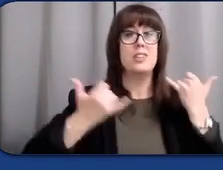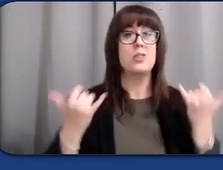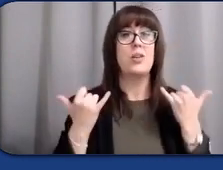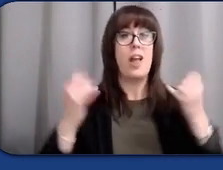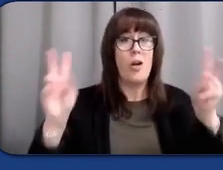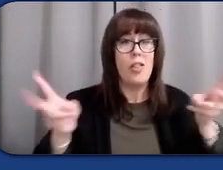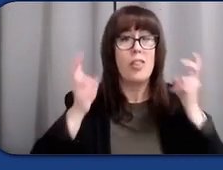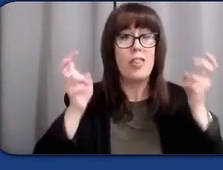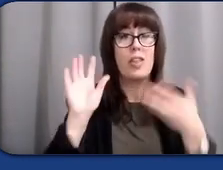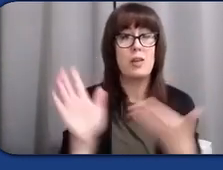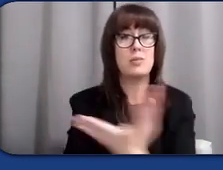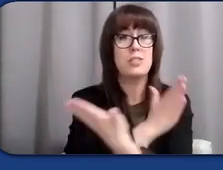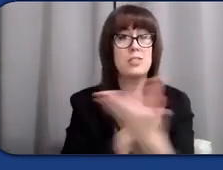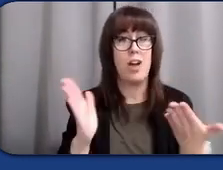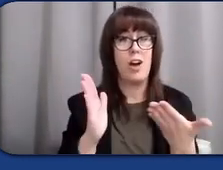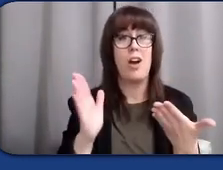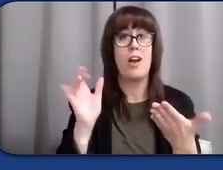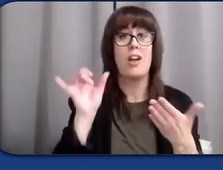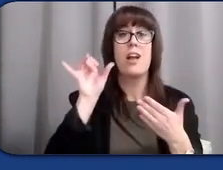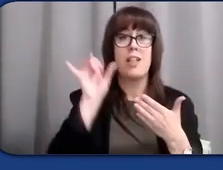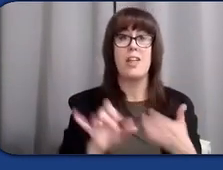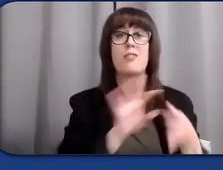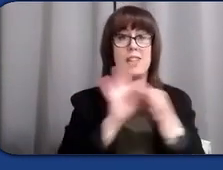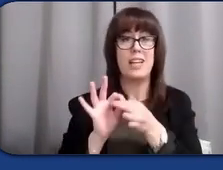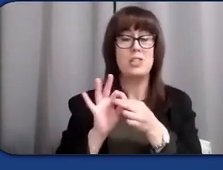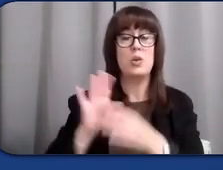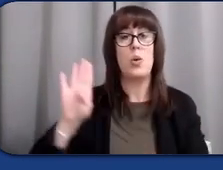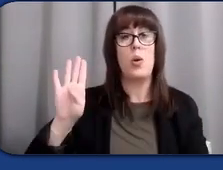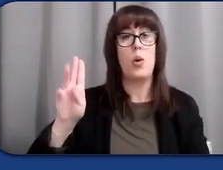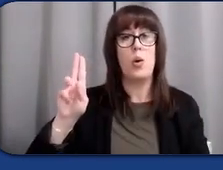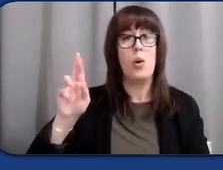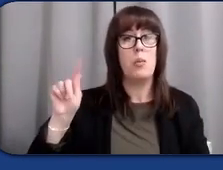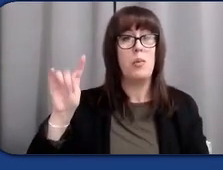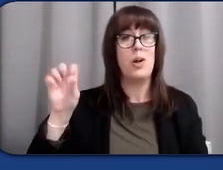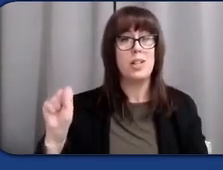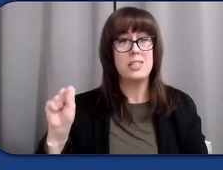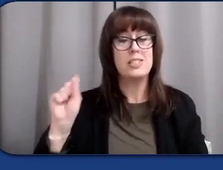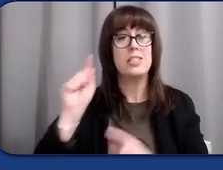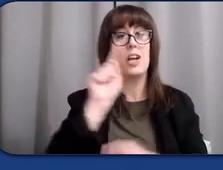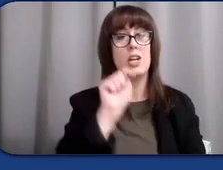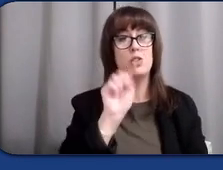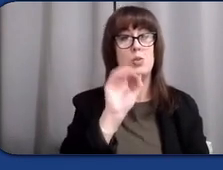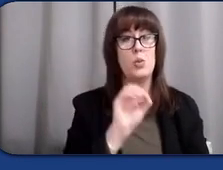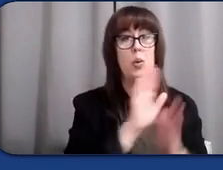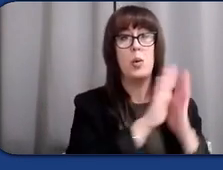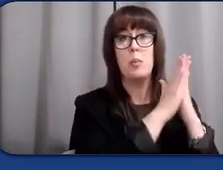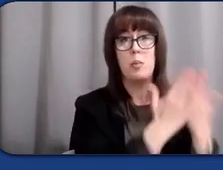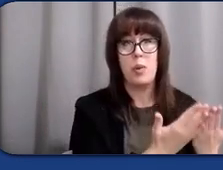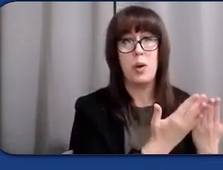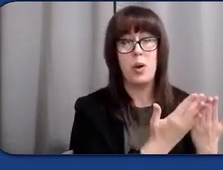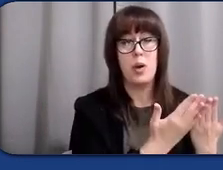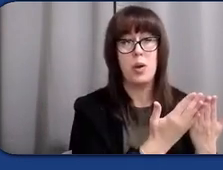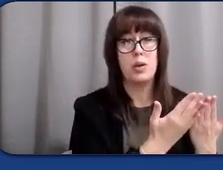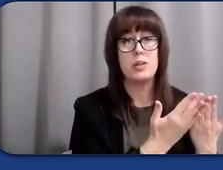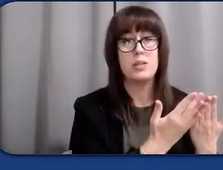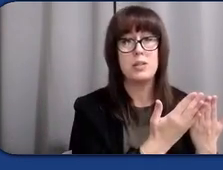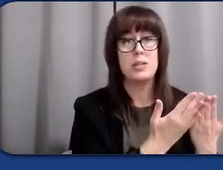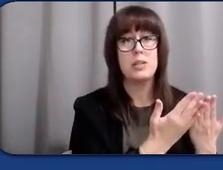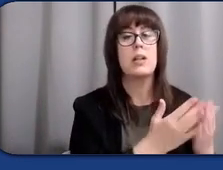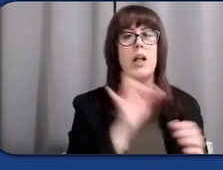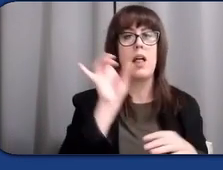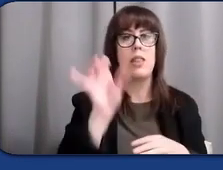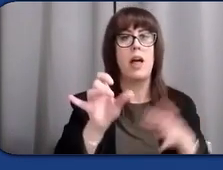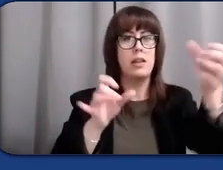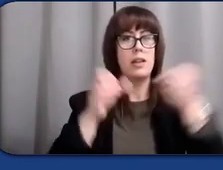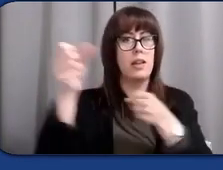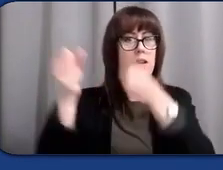global transformers idea called Bullets to Books. And so these Bullets to Books bring different South Sudanese from across different regions. And